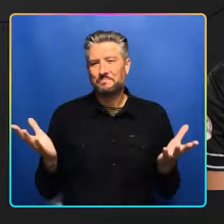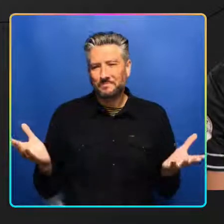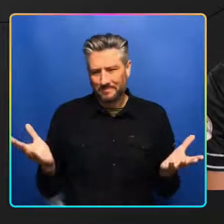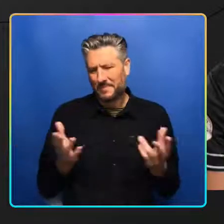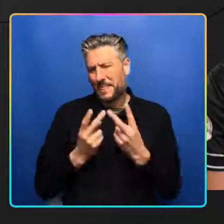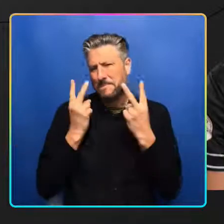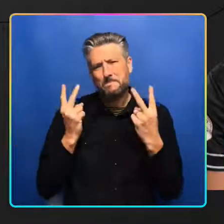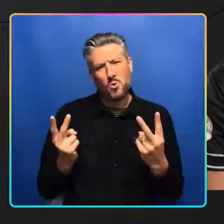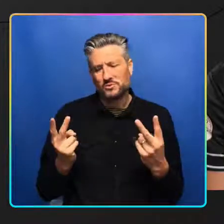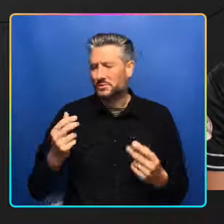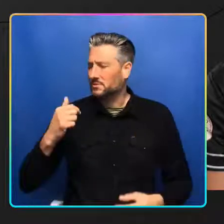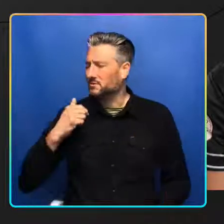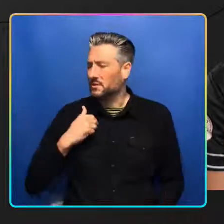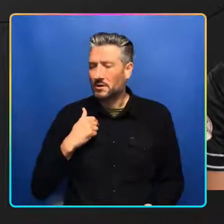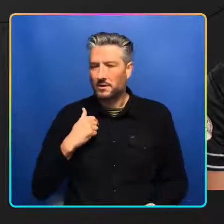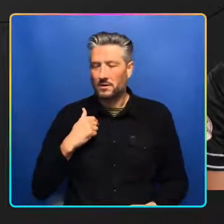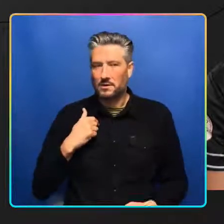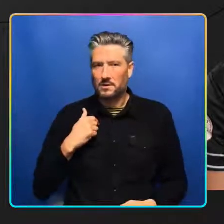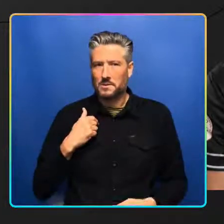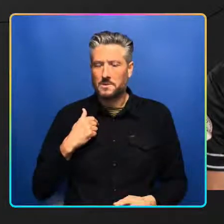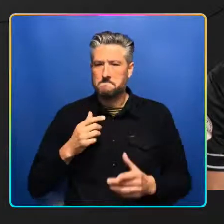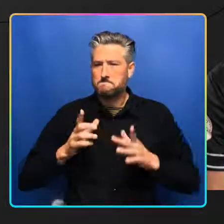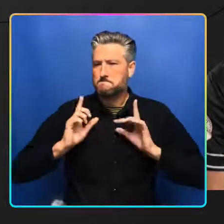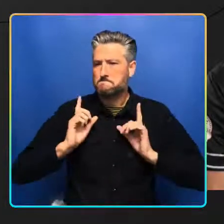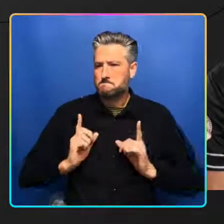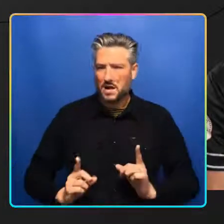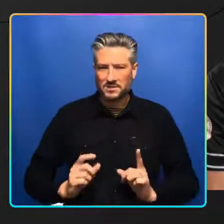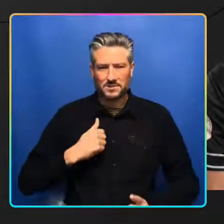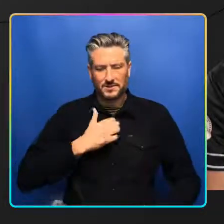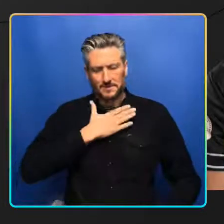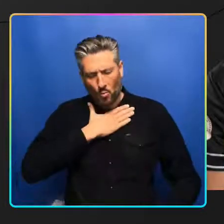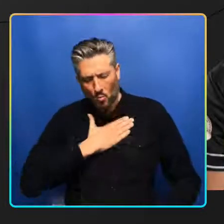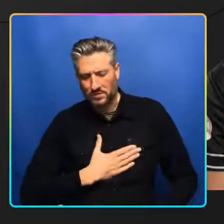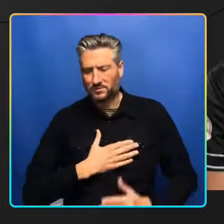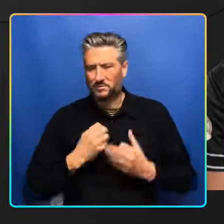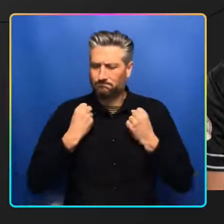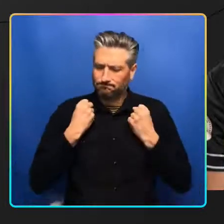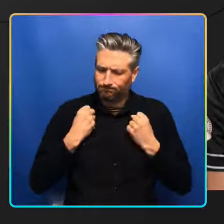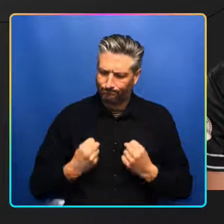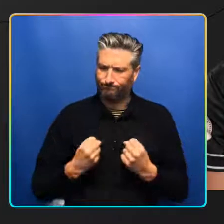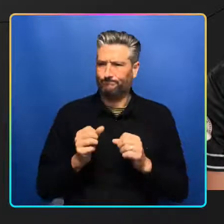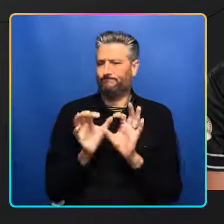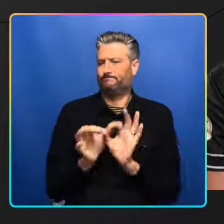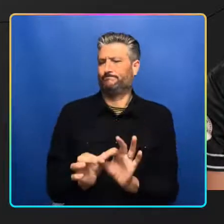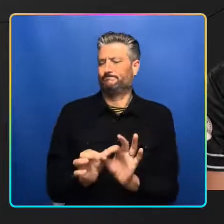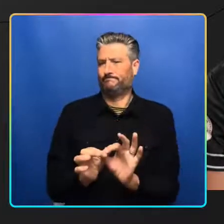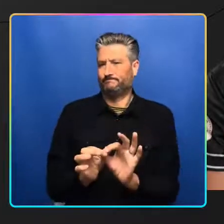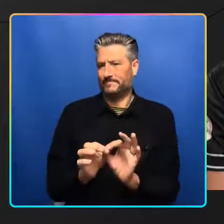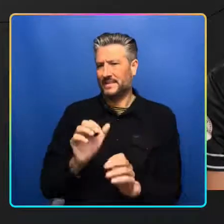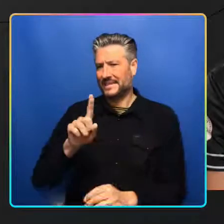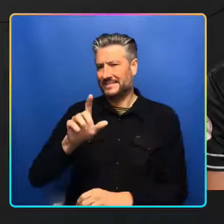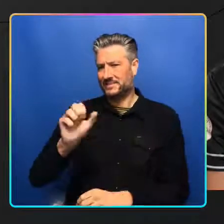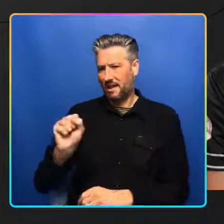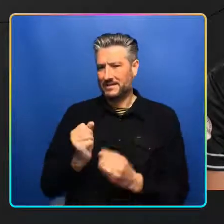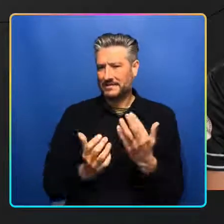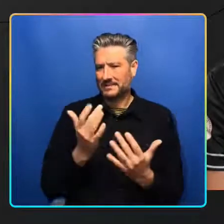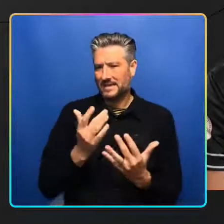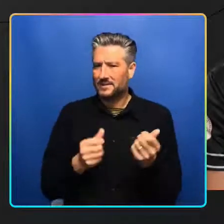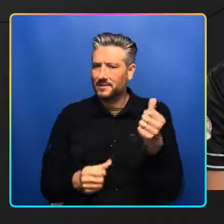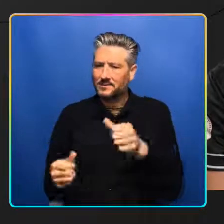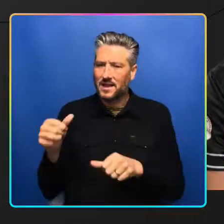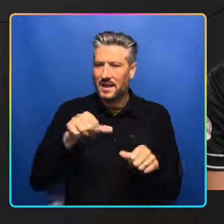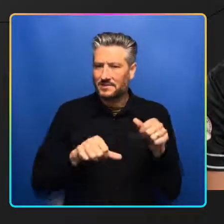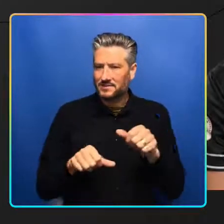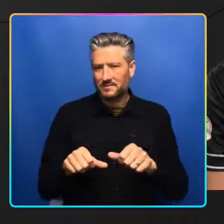become a data scientist. So that for sure, because it brings an effort. So you have to do an effort at the same time that you